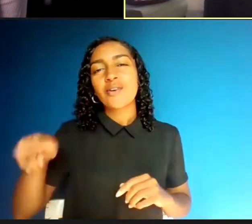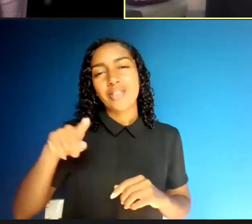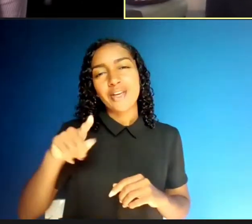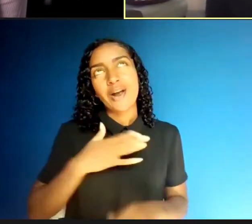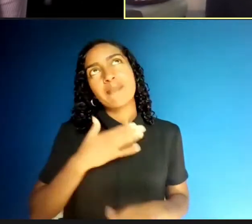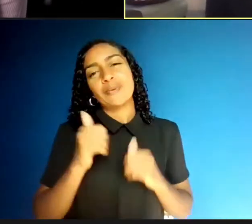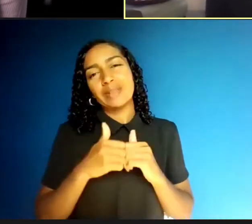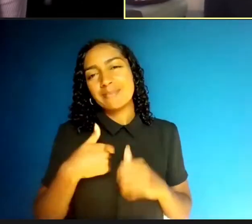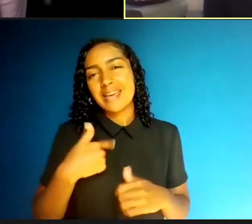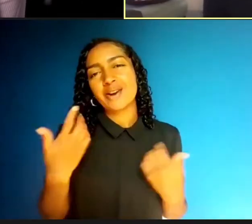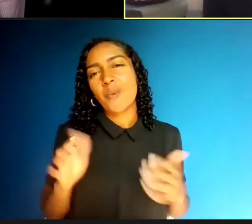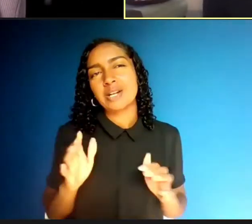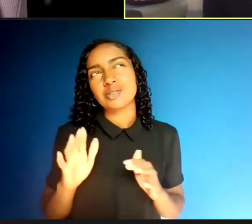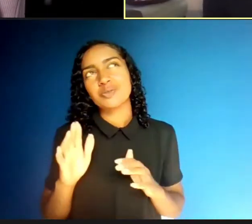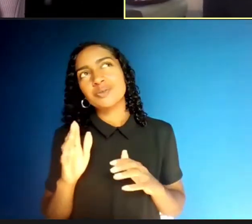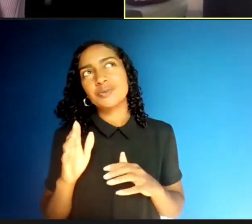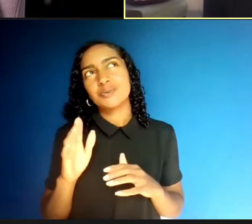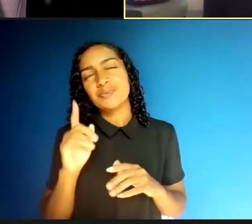don't want to be coy.